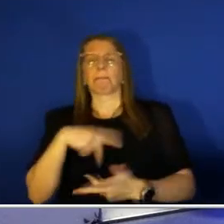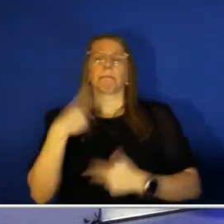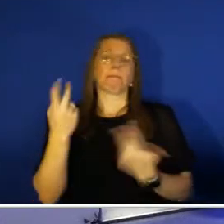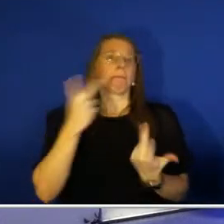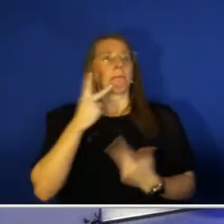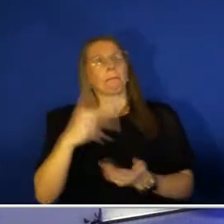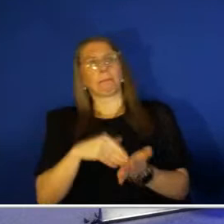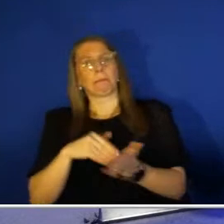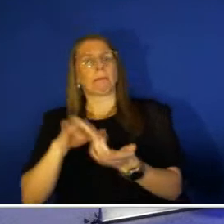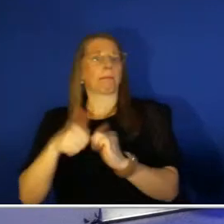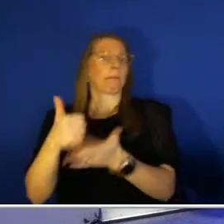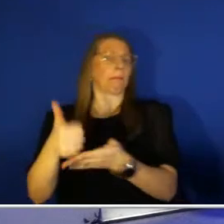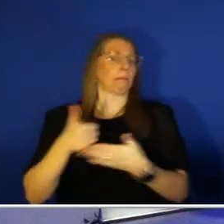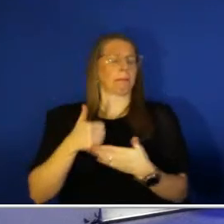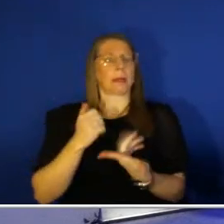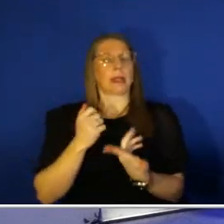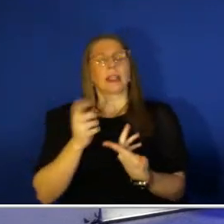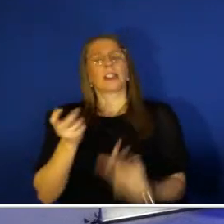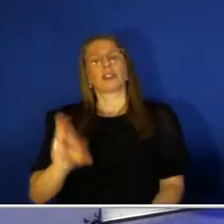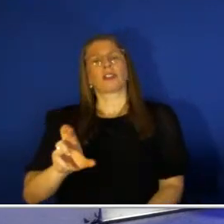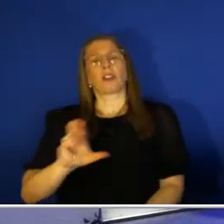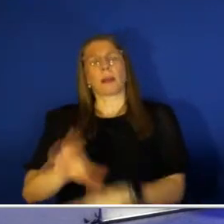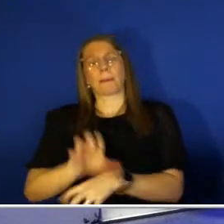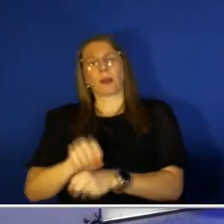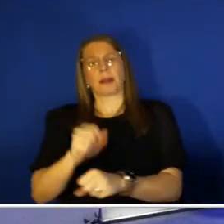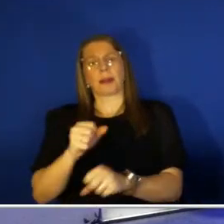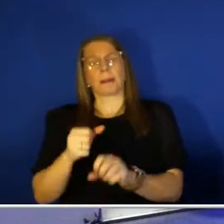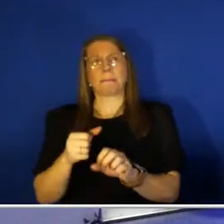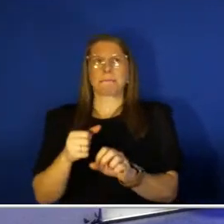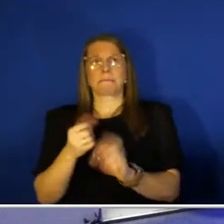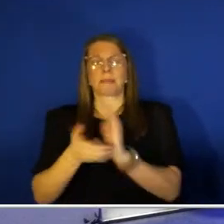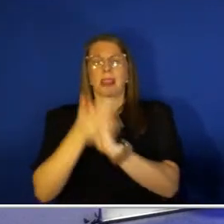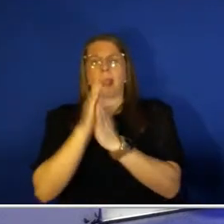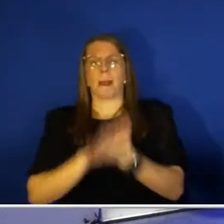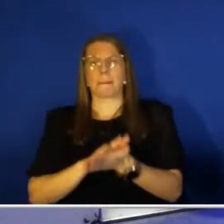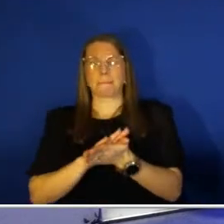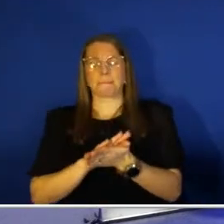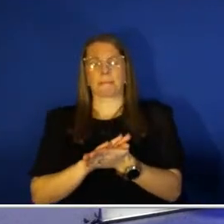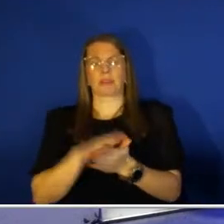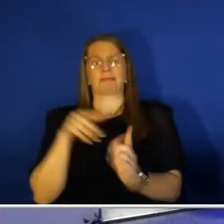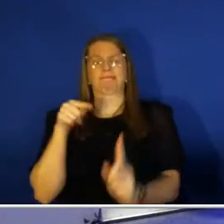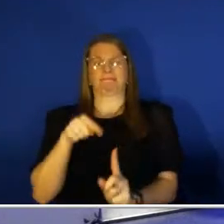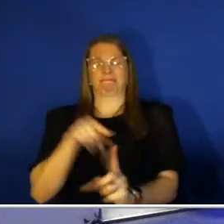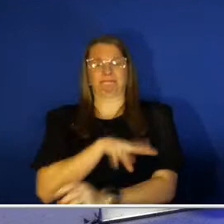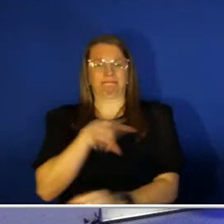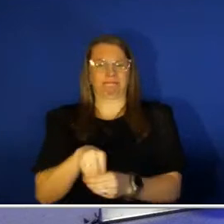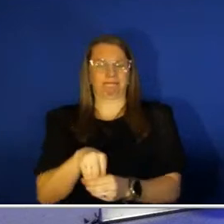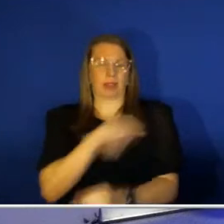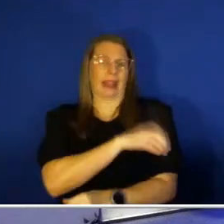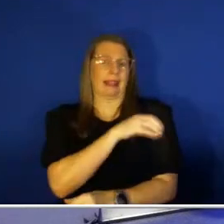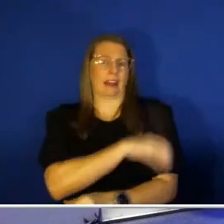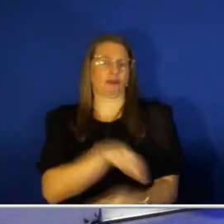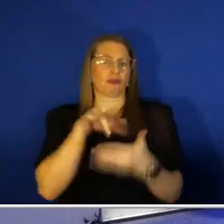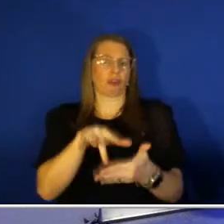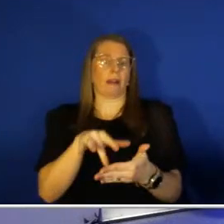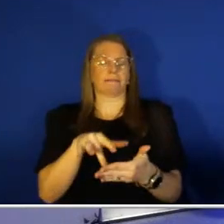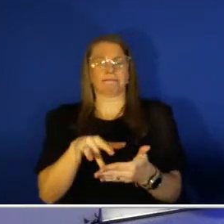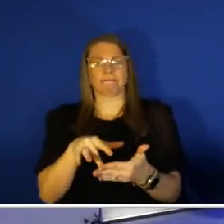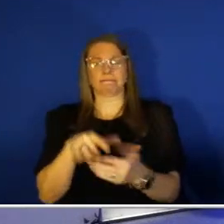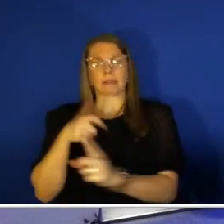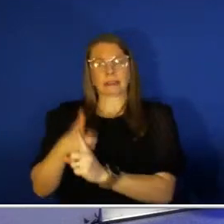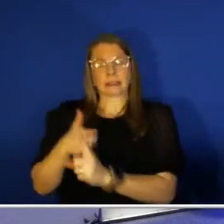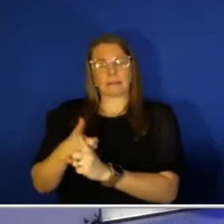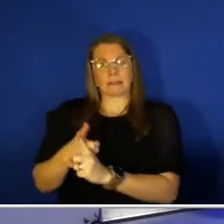us understand when a doctor's appointment turns into presenting a clinical trial. What might someone be entering into when they enter the world of